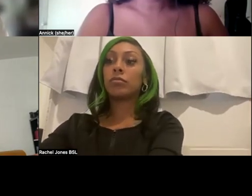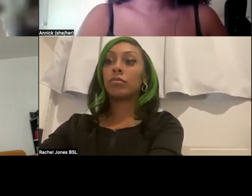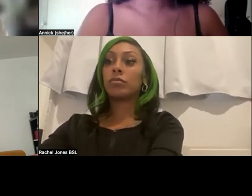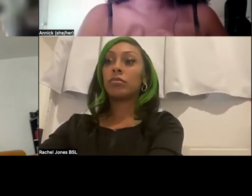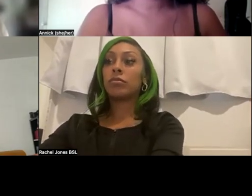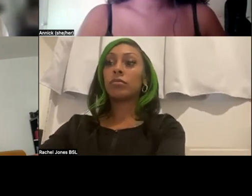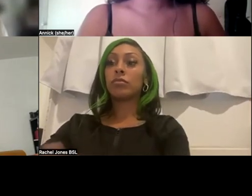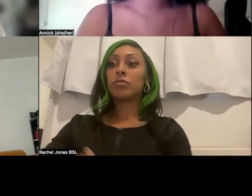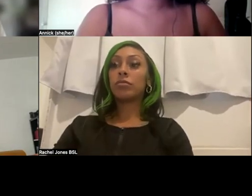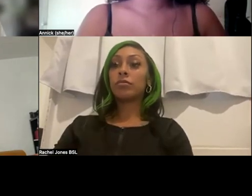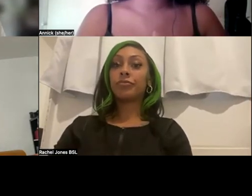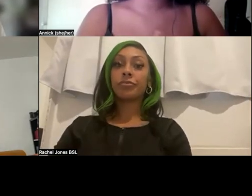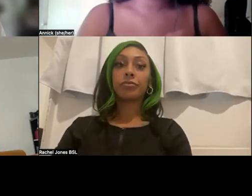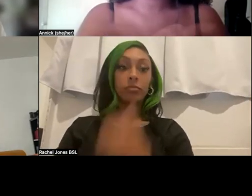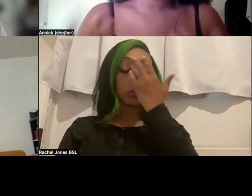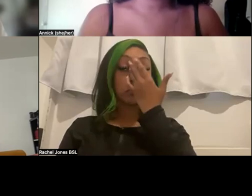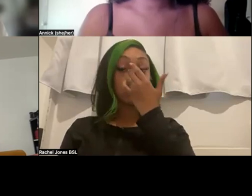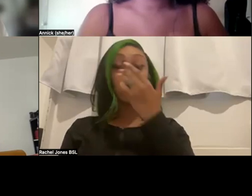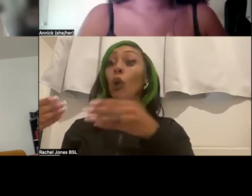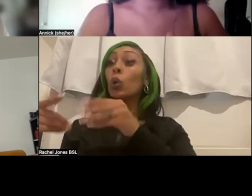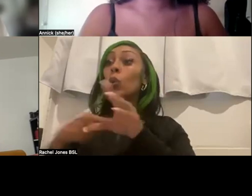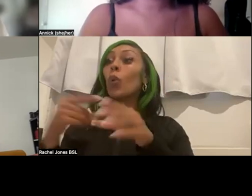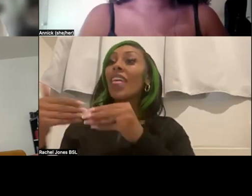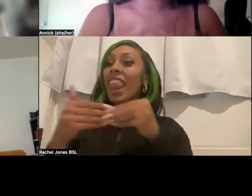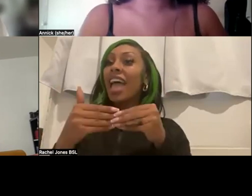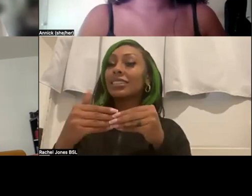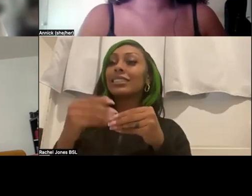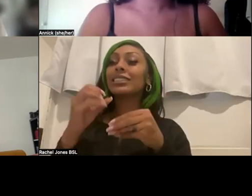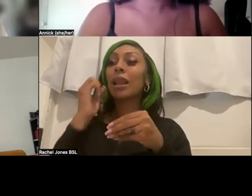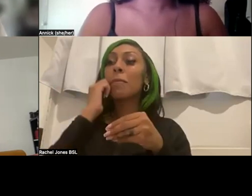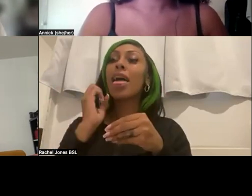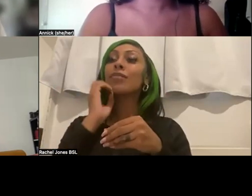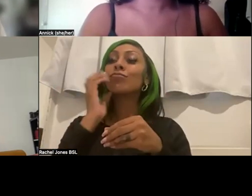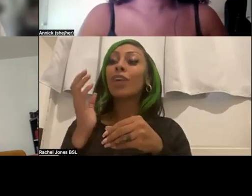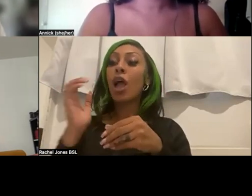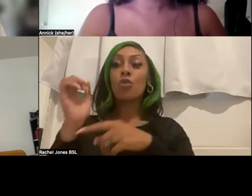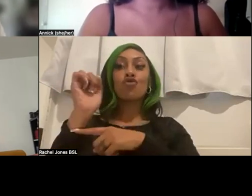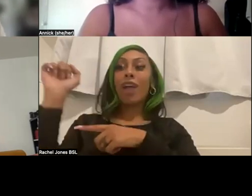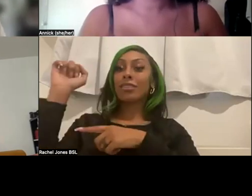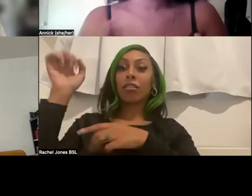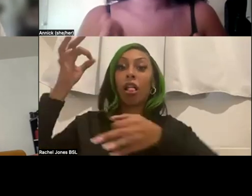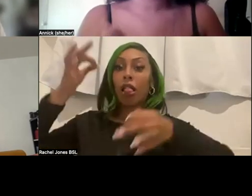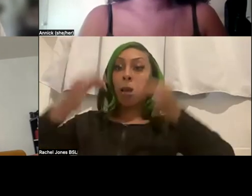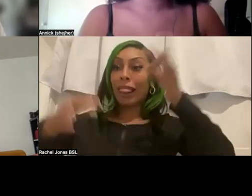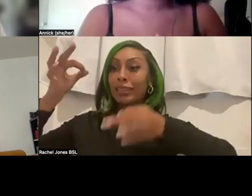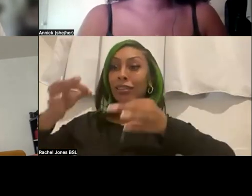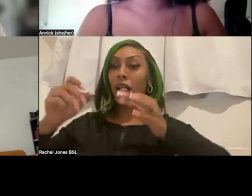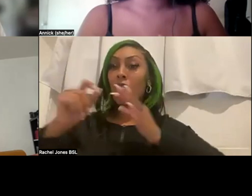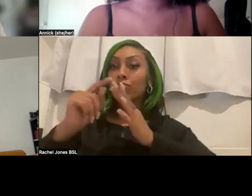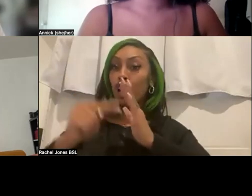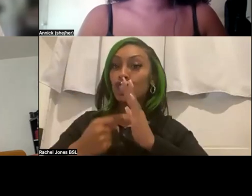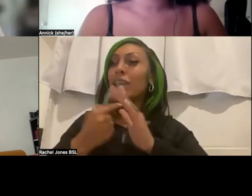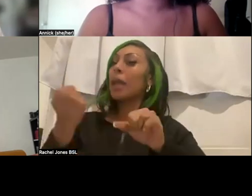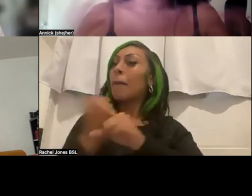But it's a youth-led project. It's a Black and Brown-led project. It is a radical political project, which also makes it a bit